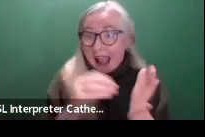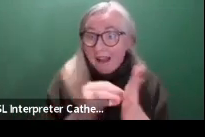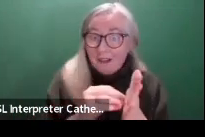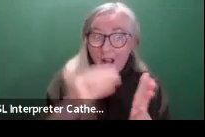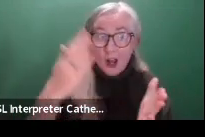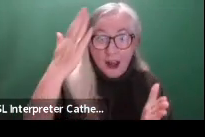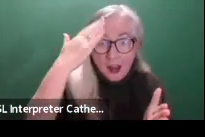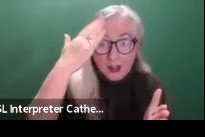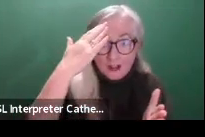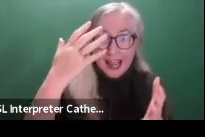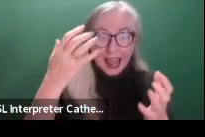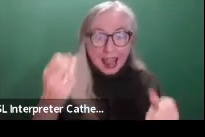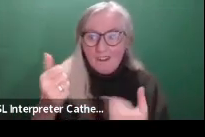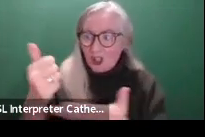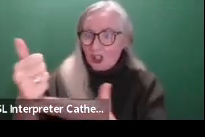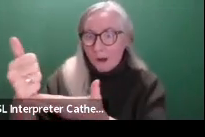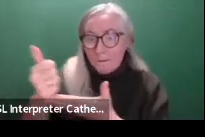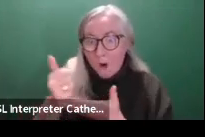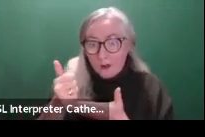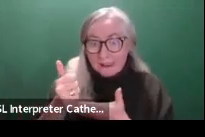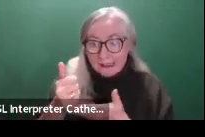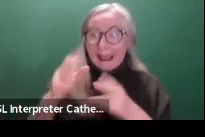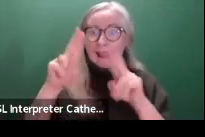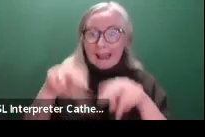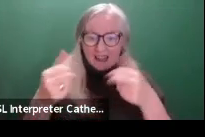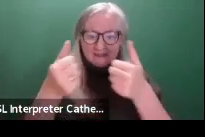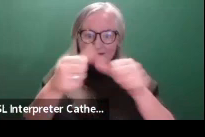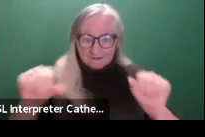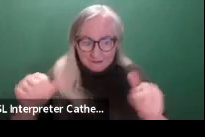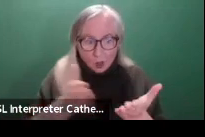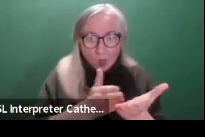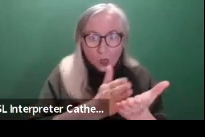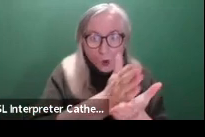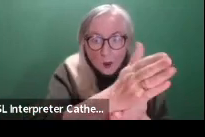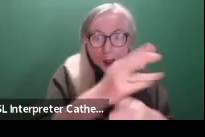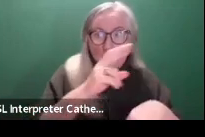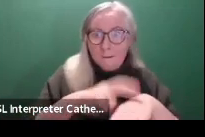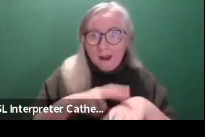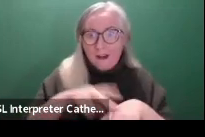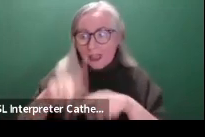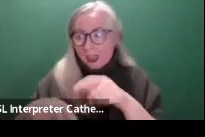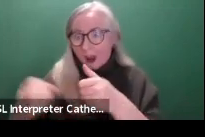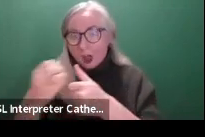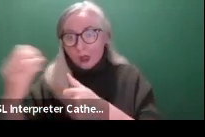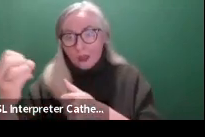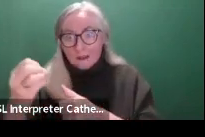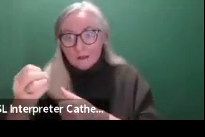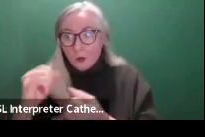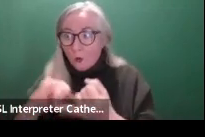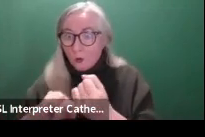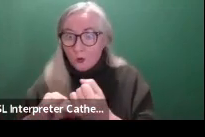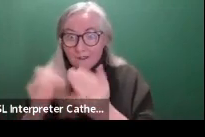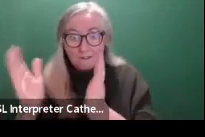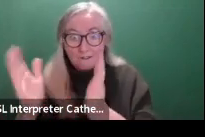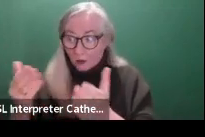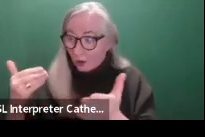I think hopefully we can come through it better than a lot of people have so far.